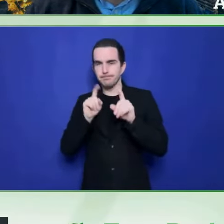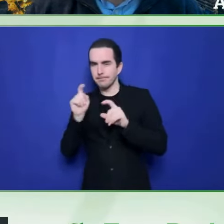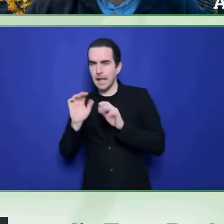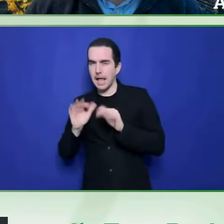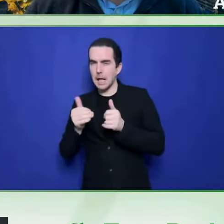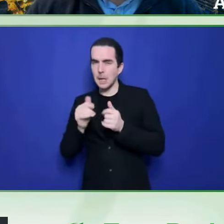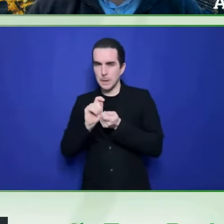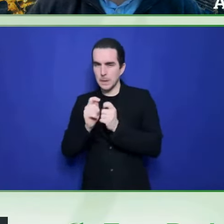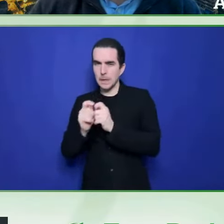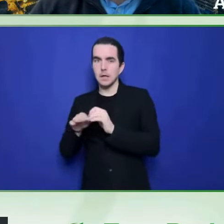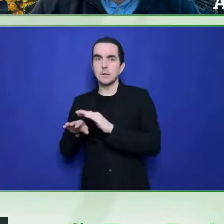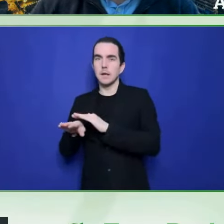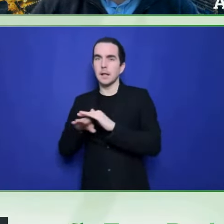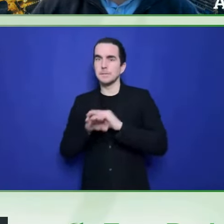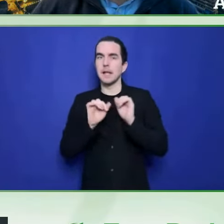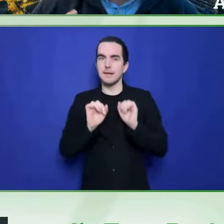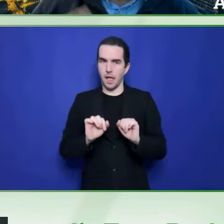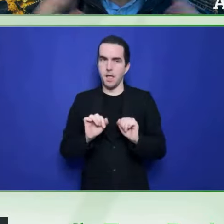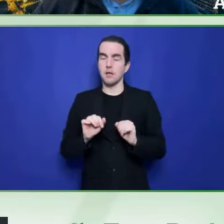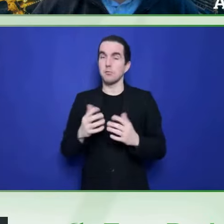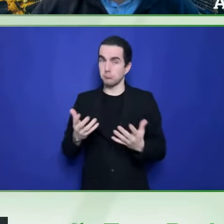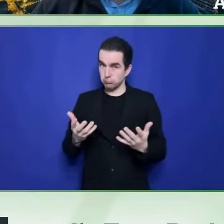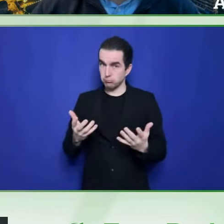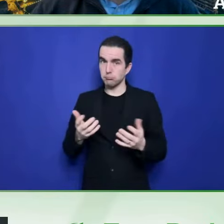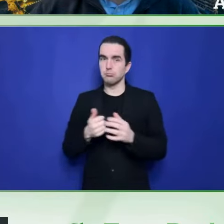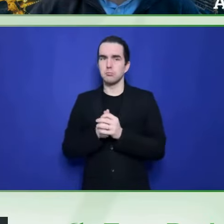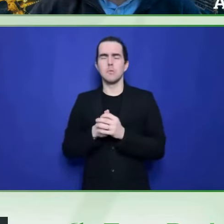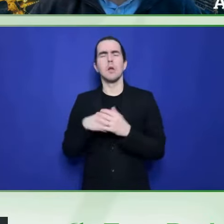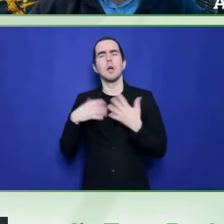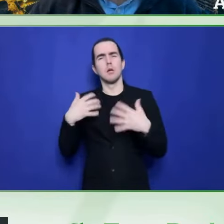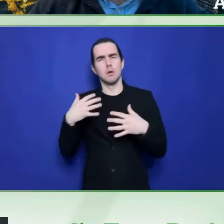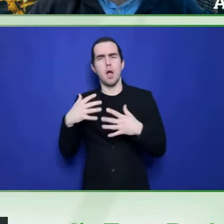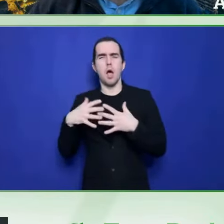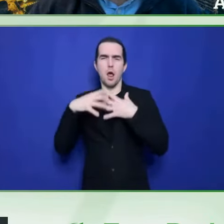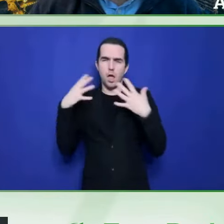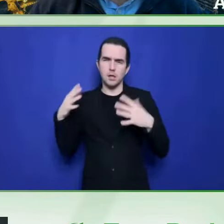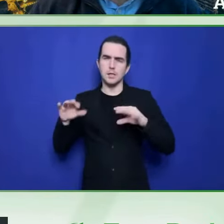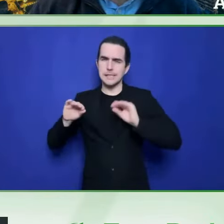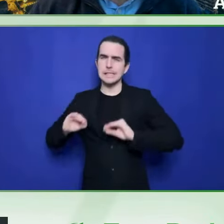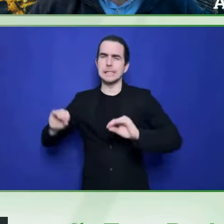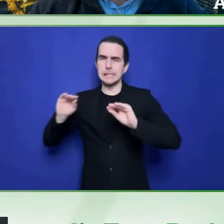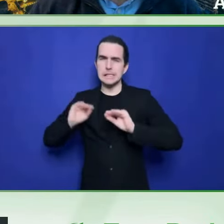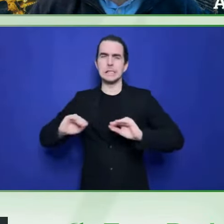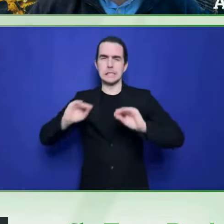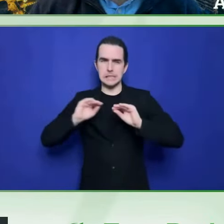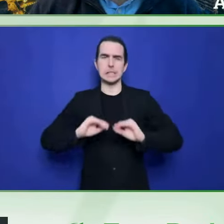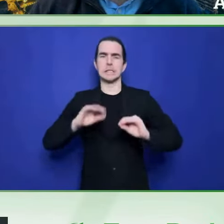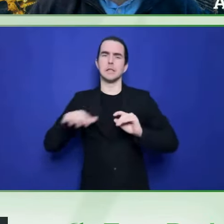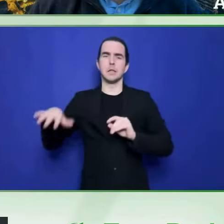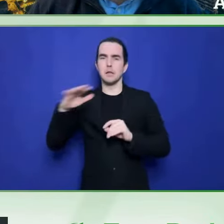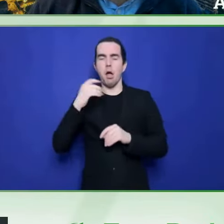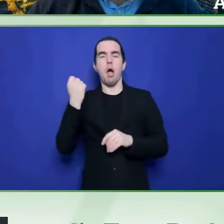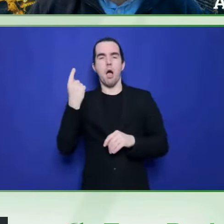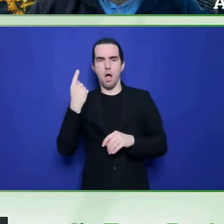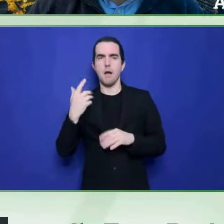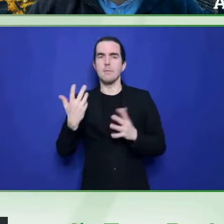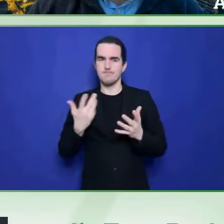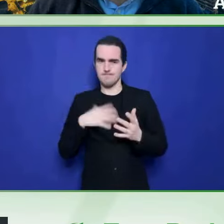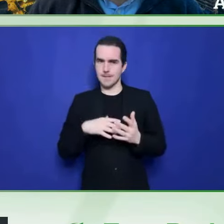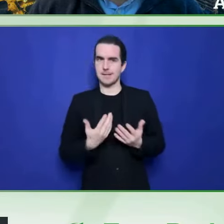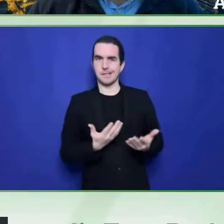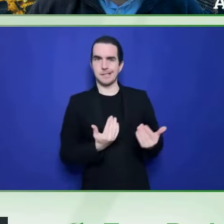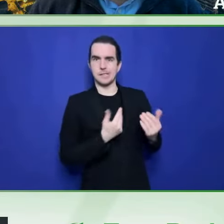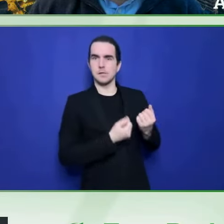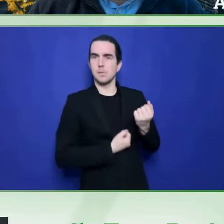his team and be able to bring that all to the clients. But back to that